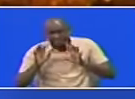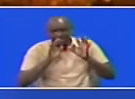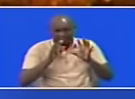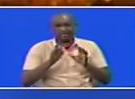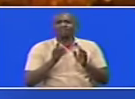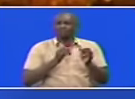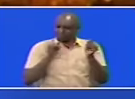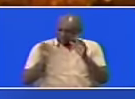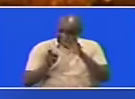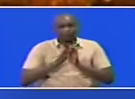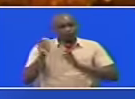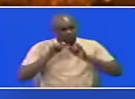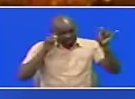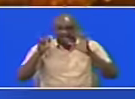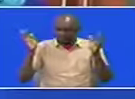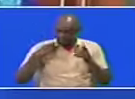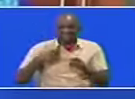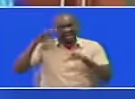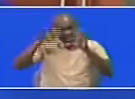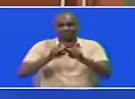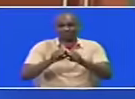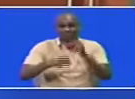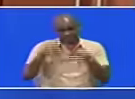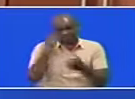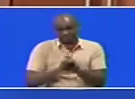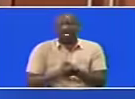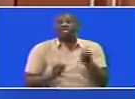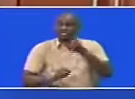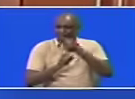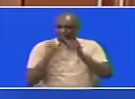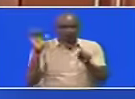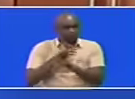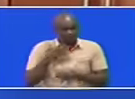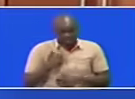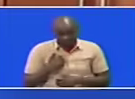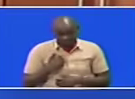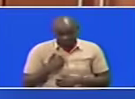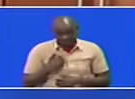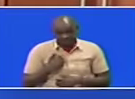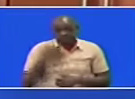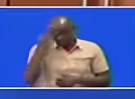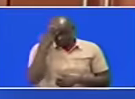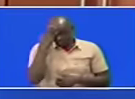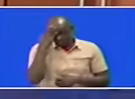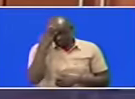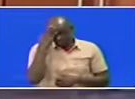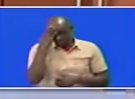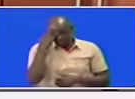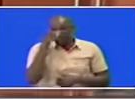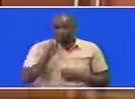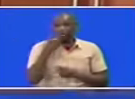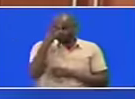Ambassador Mohamed carries the day. We have considerable support. We have considerable support, but as you know, you need a